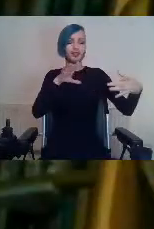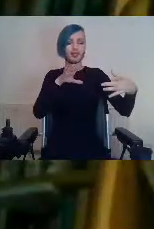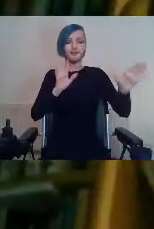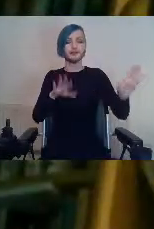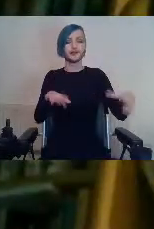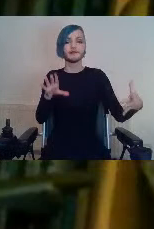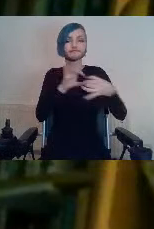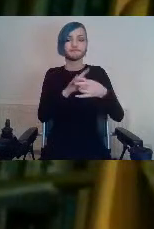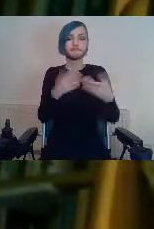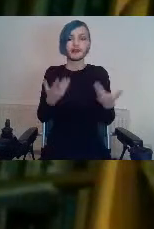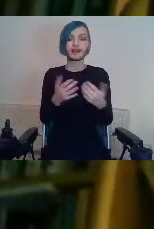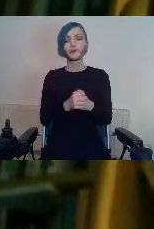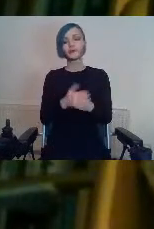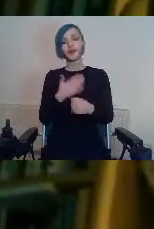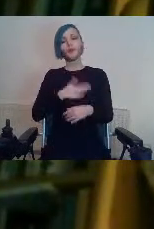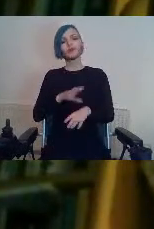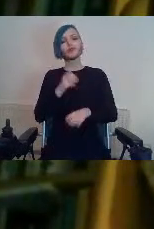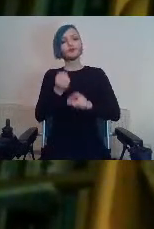about one story.